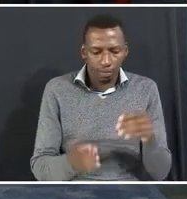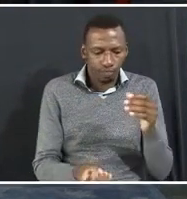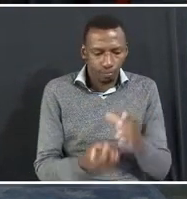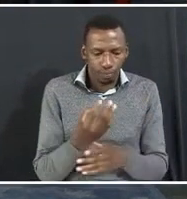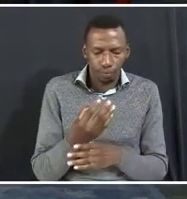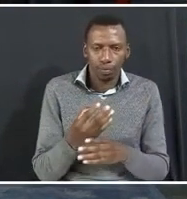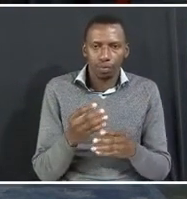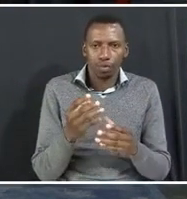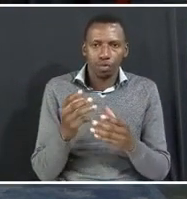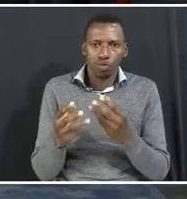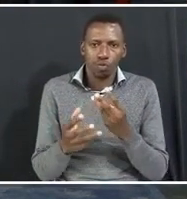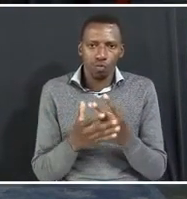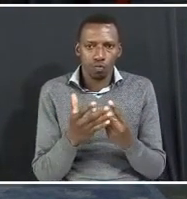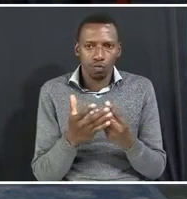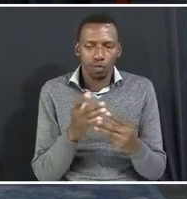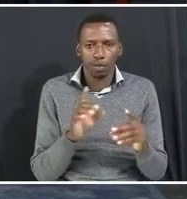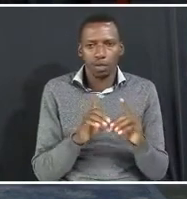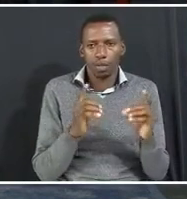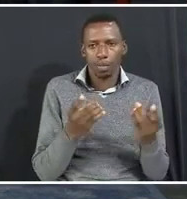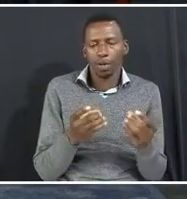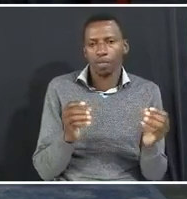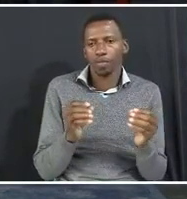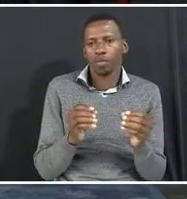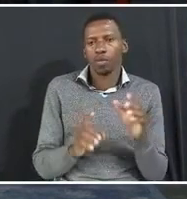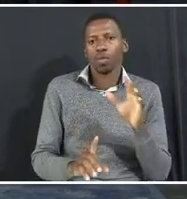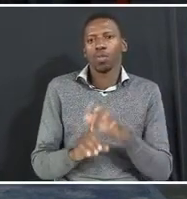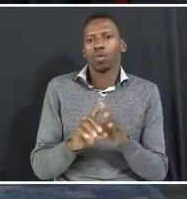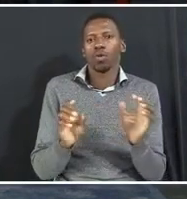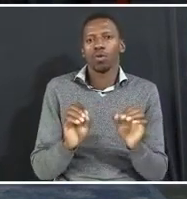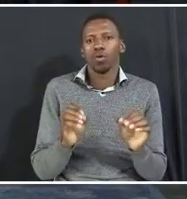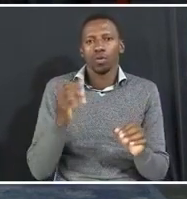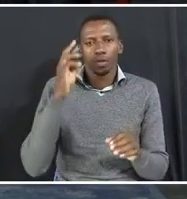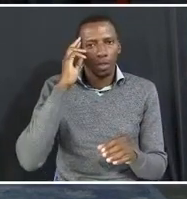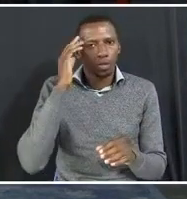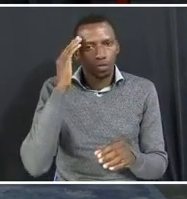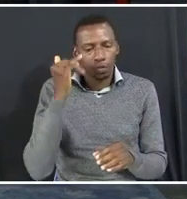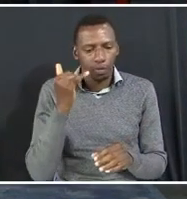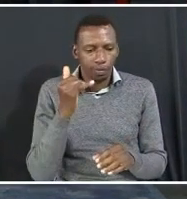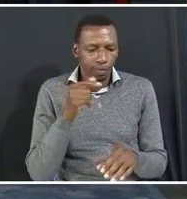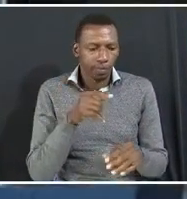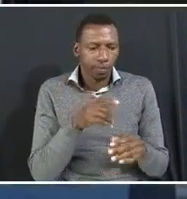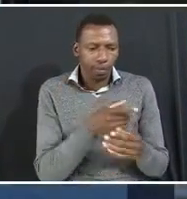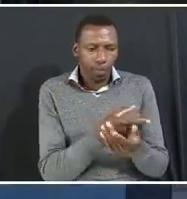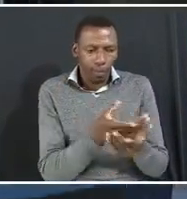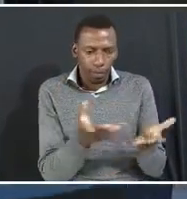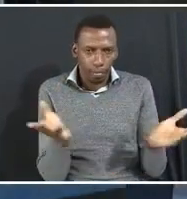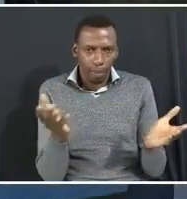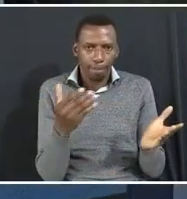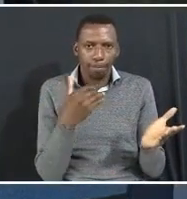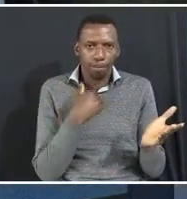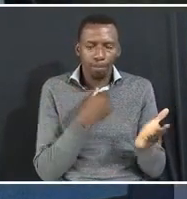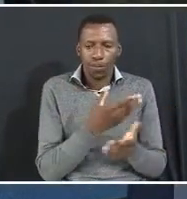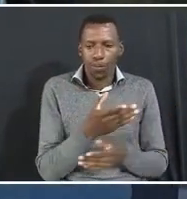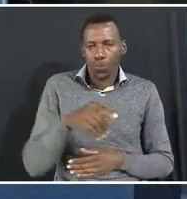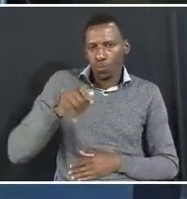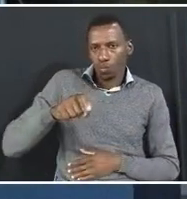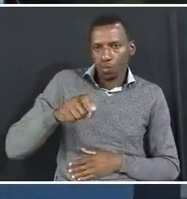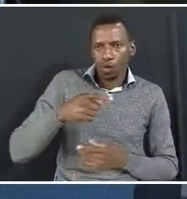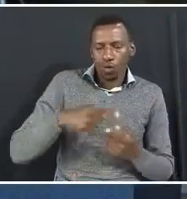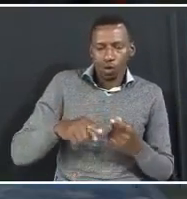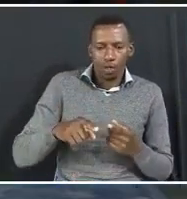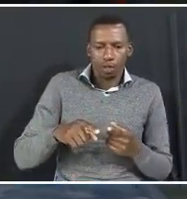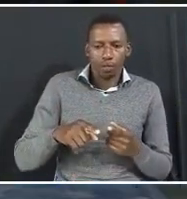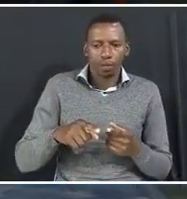Perhaps the reason was that there are still those needs that still will escape the attention of the